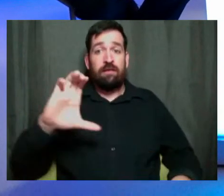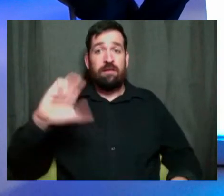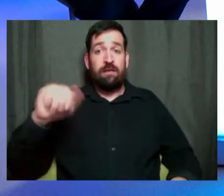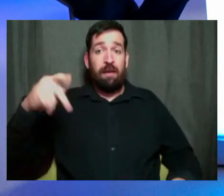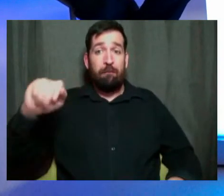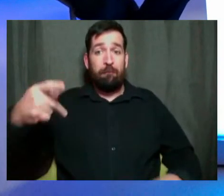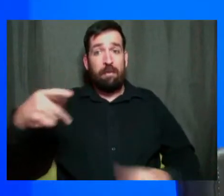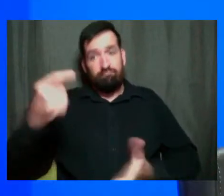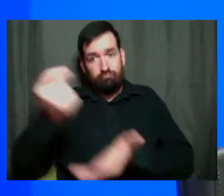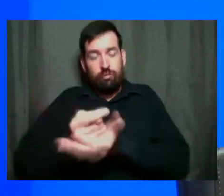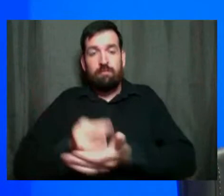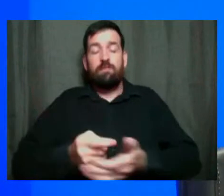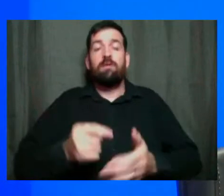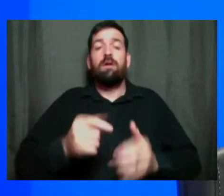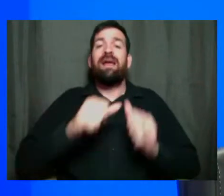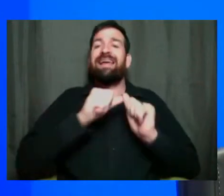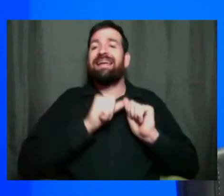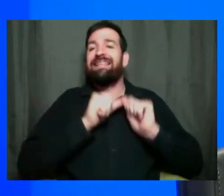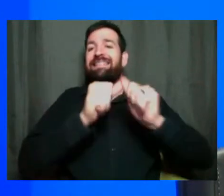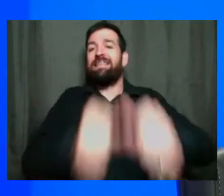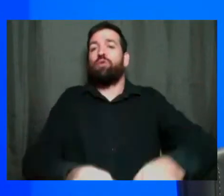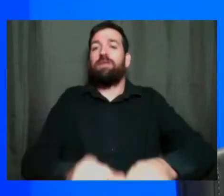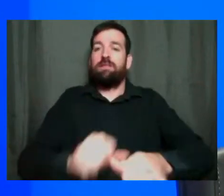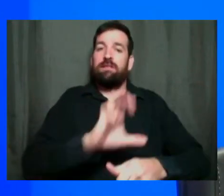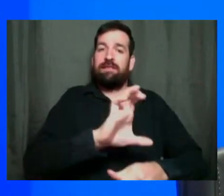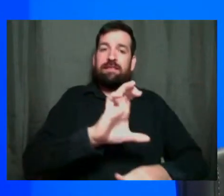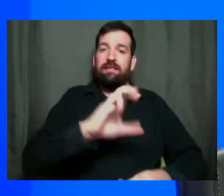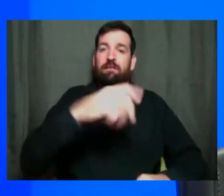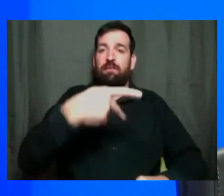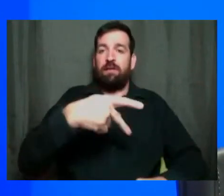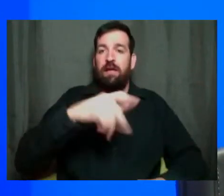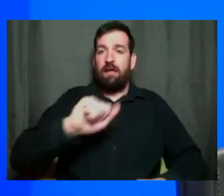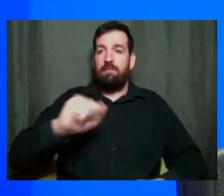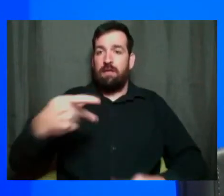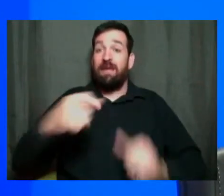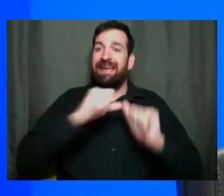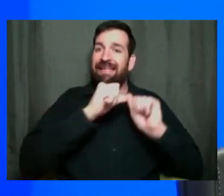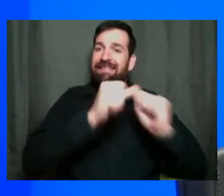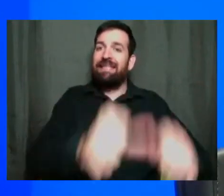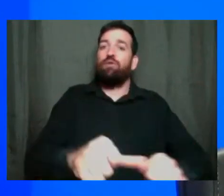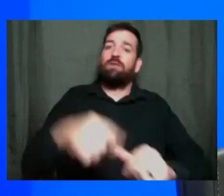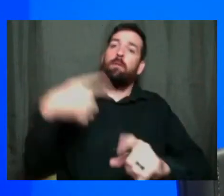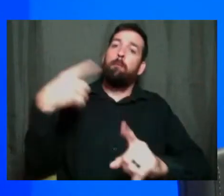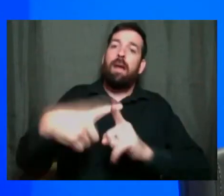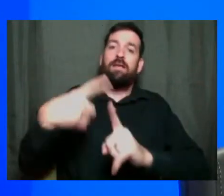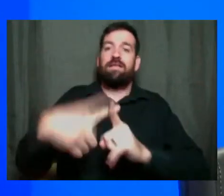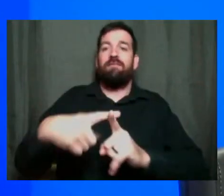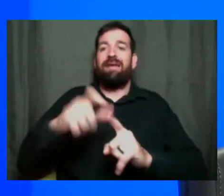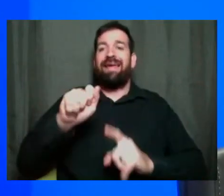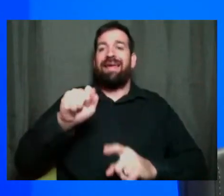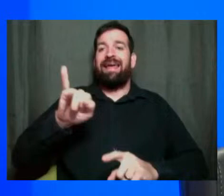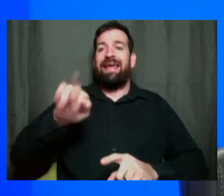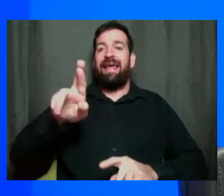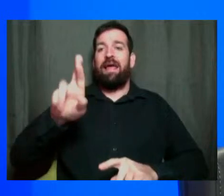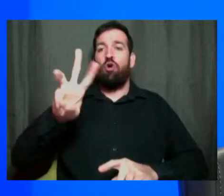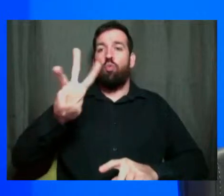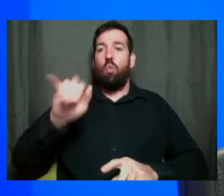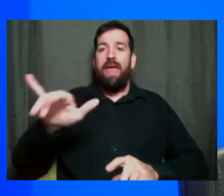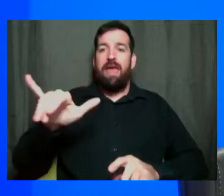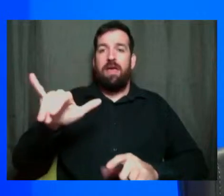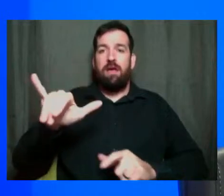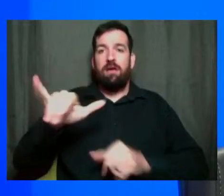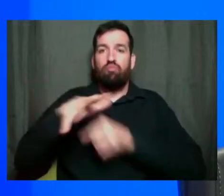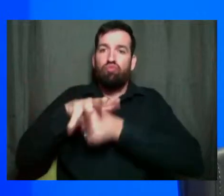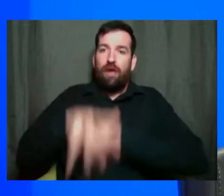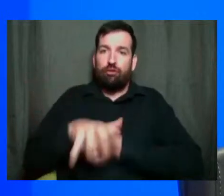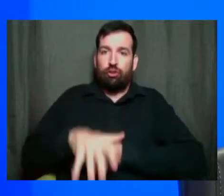Stands for continuous. It's CPAP, continuous positive airway pressure. And all it is, it's an air compressor attached